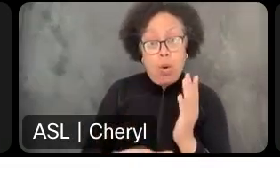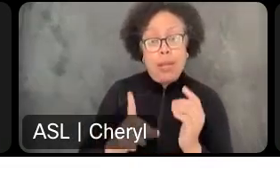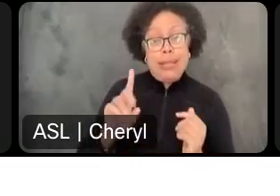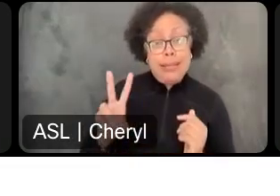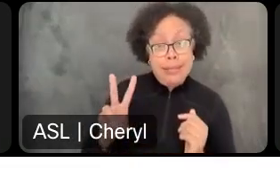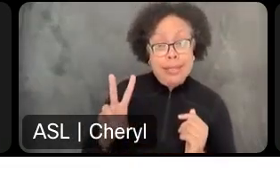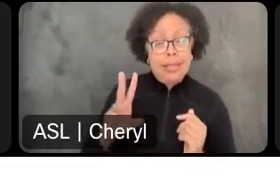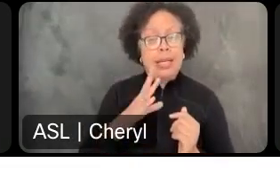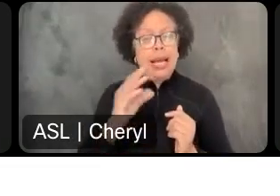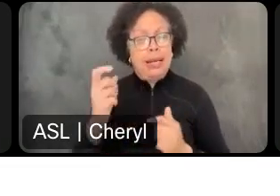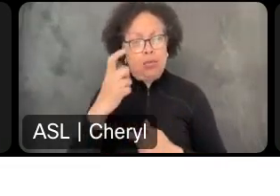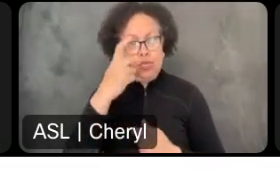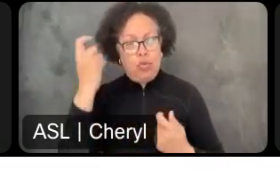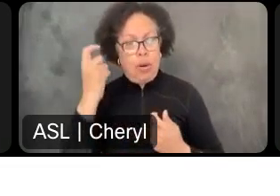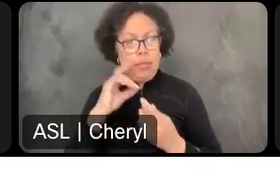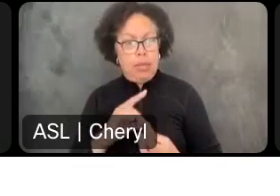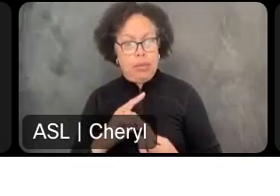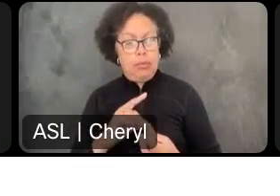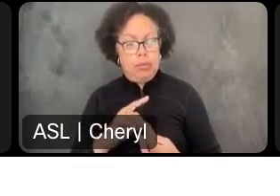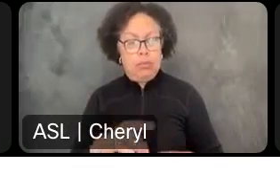violence and trauma informed.